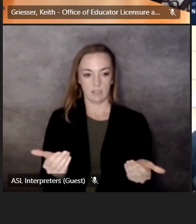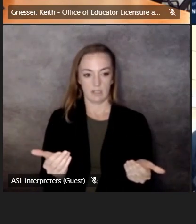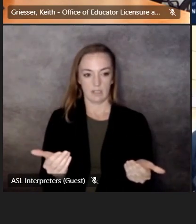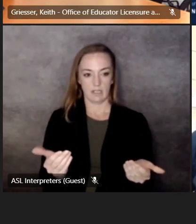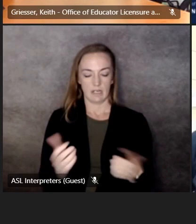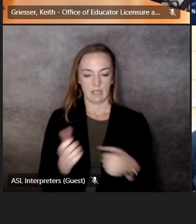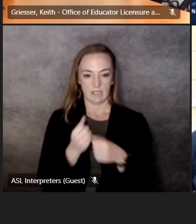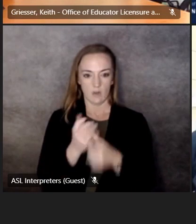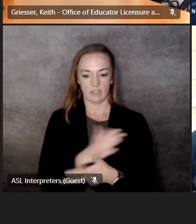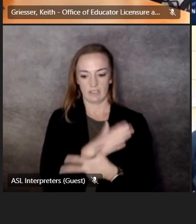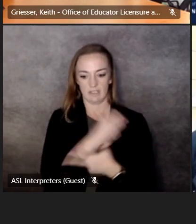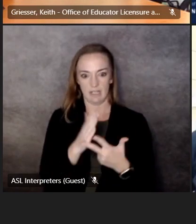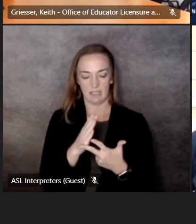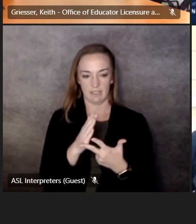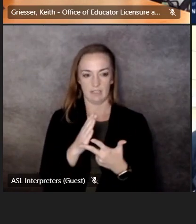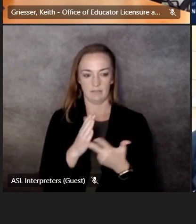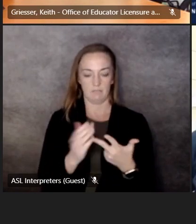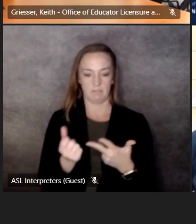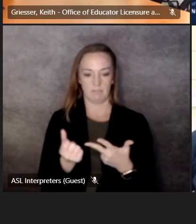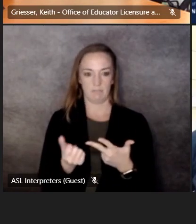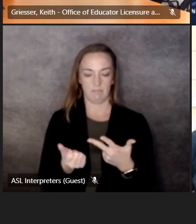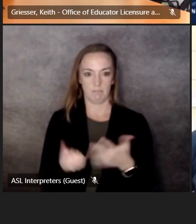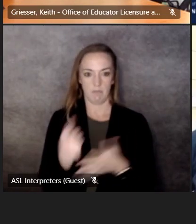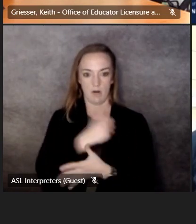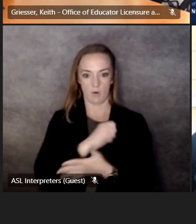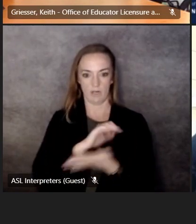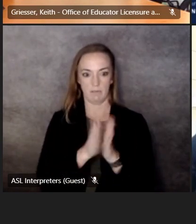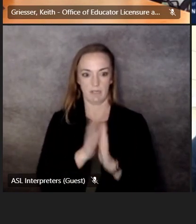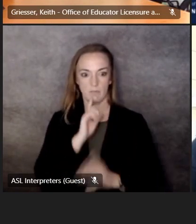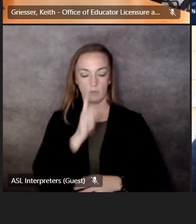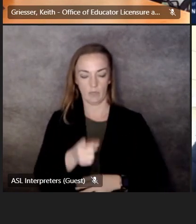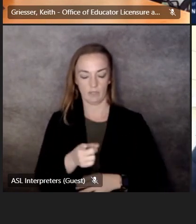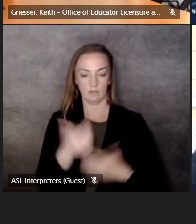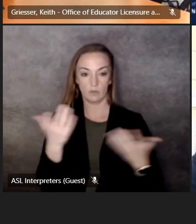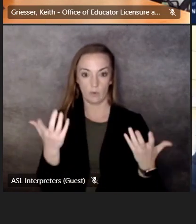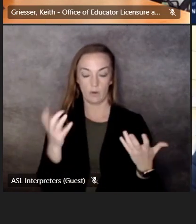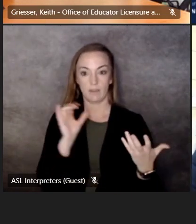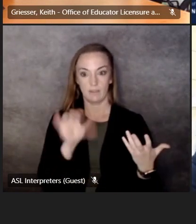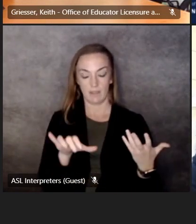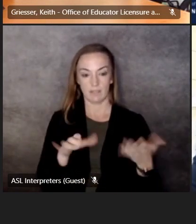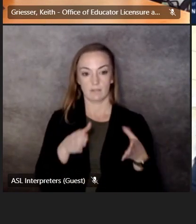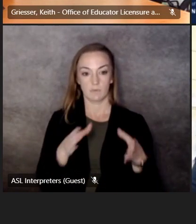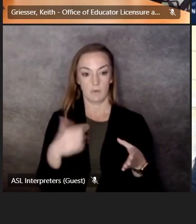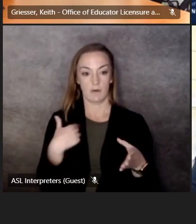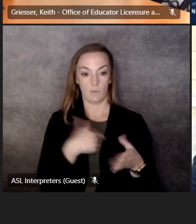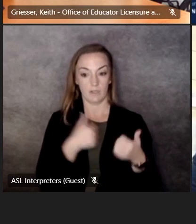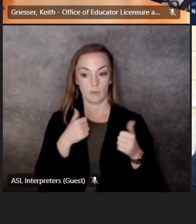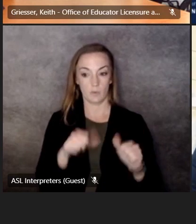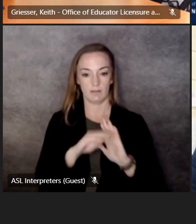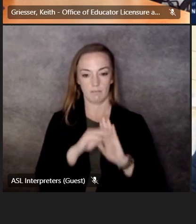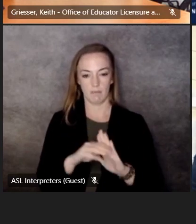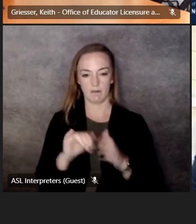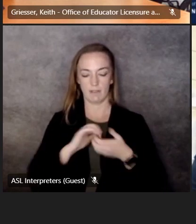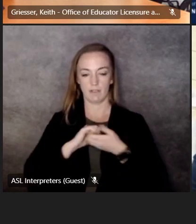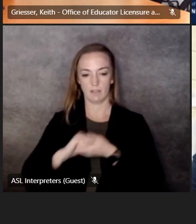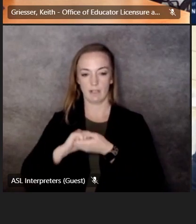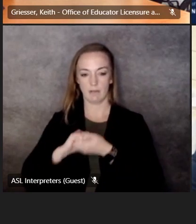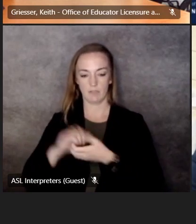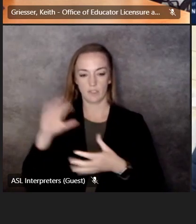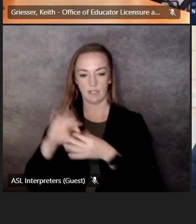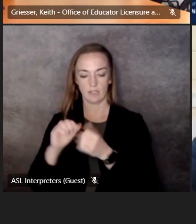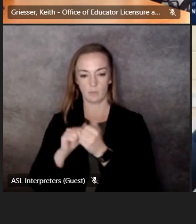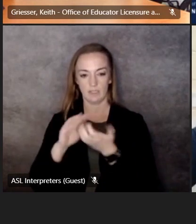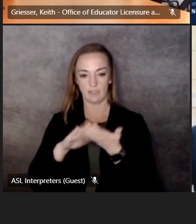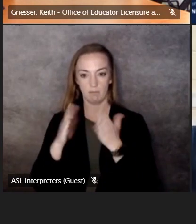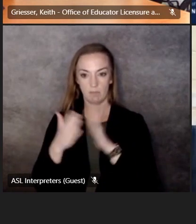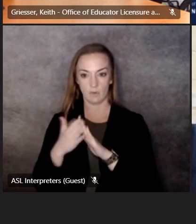three major priorities to life. So that's a way that we're trying to model that collaboration and connection with community. And